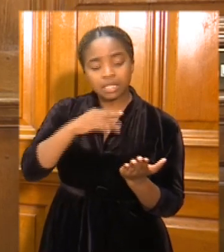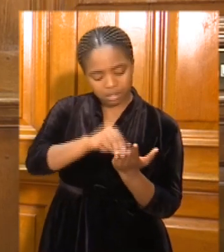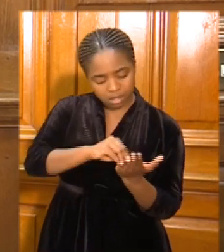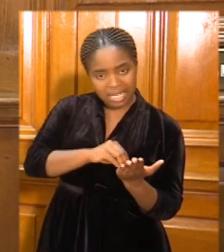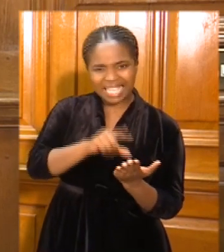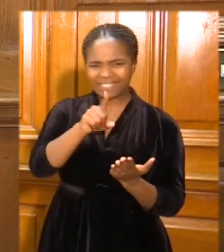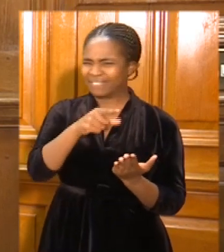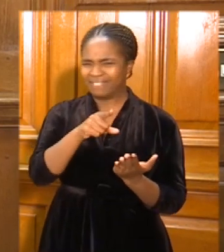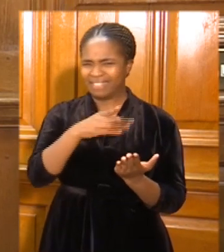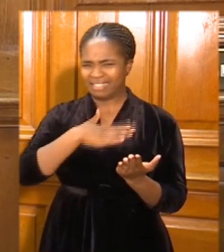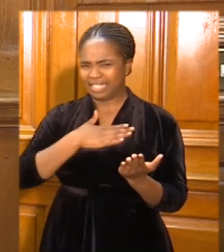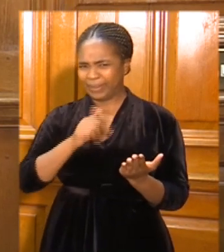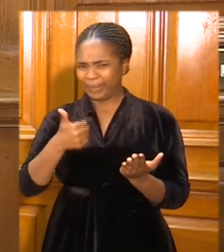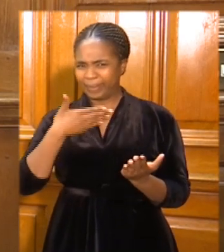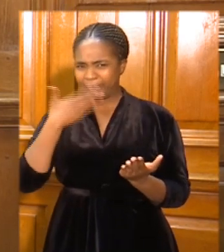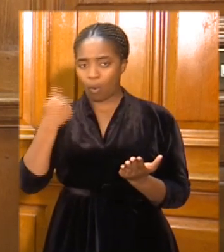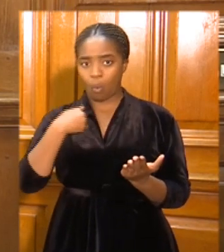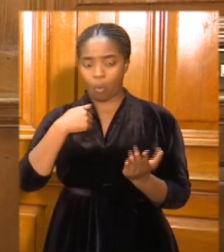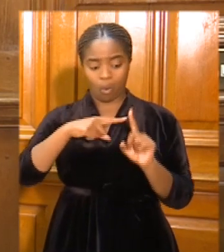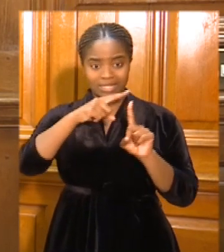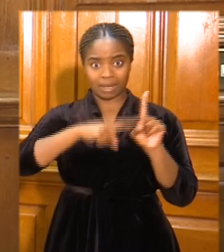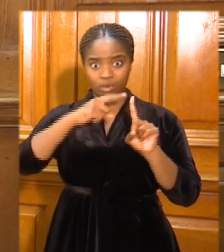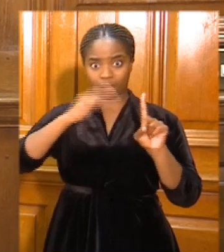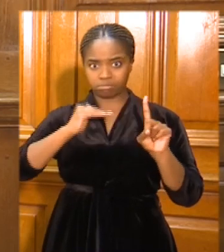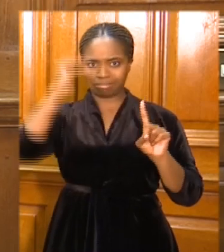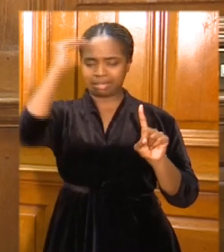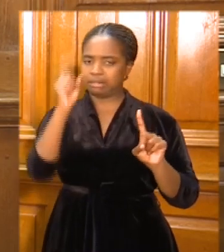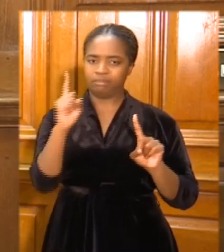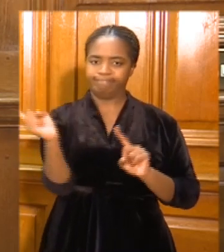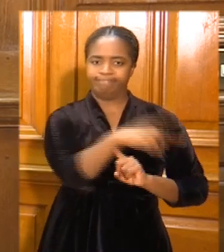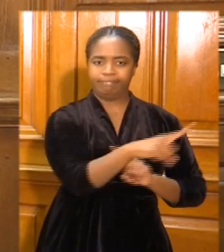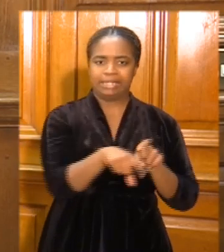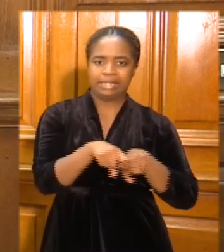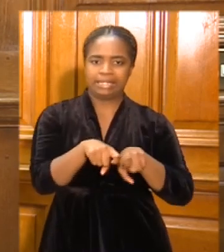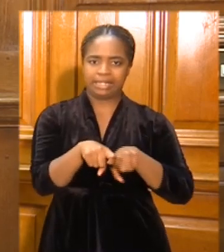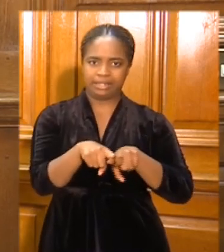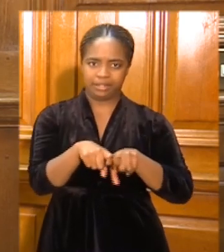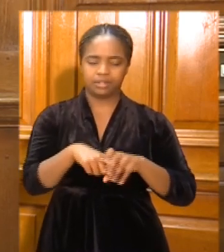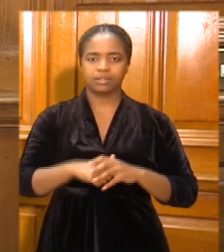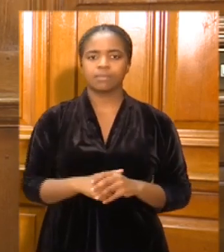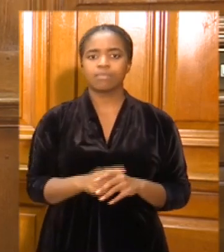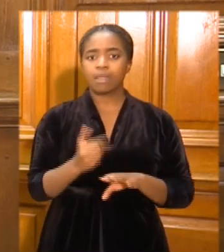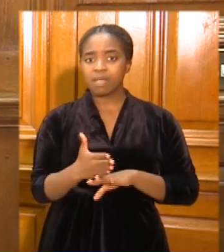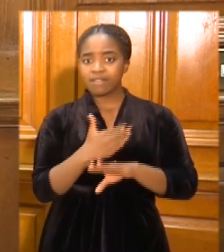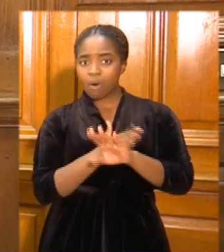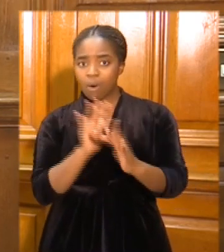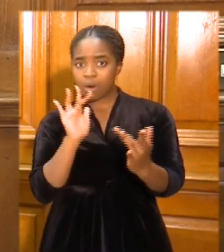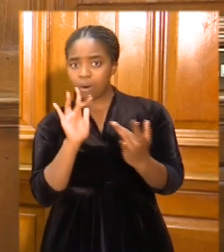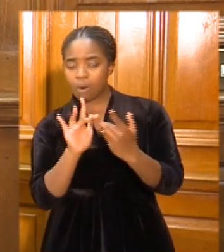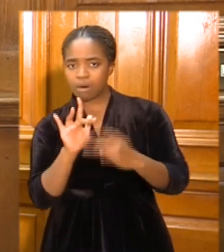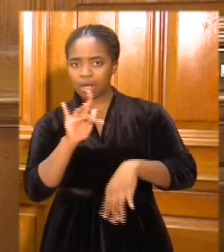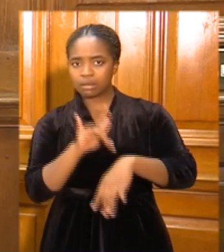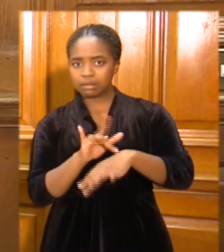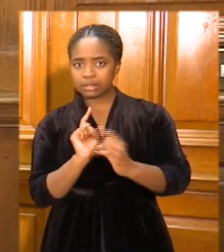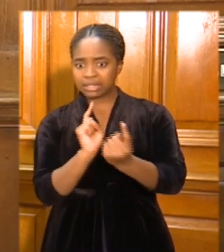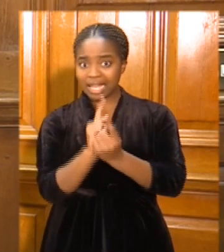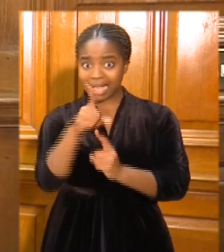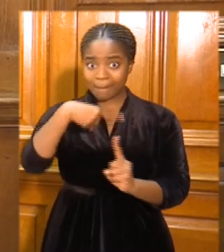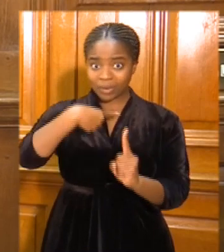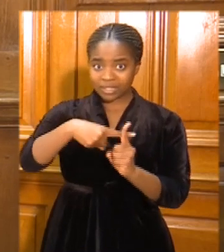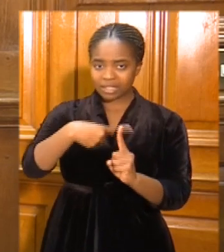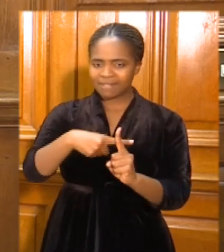tested. They also need to assist with contact tracing if employees test